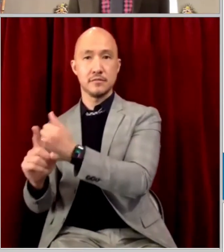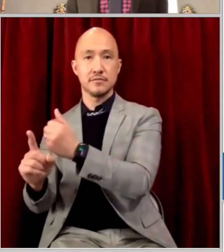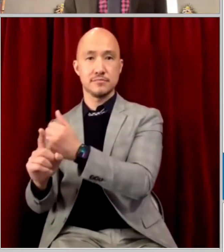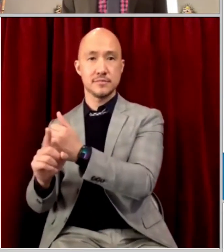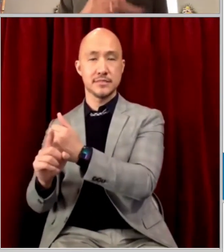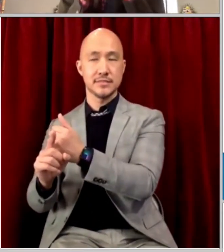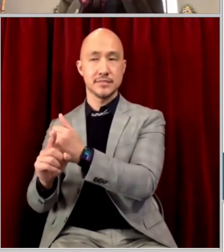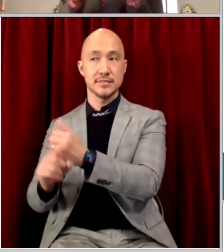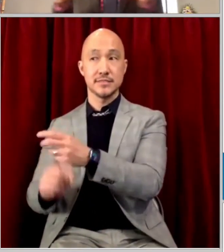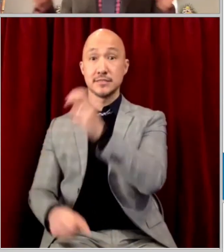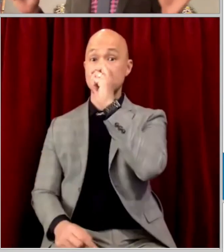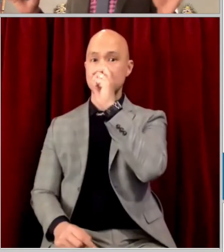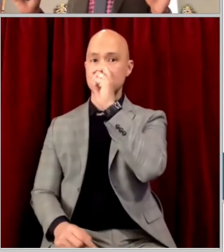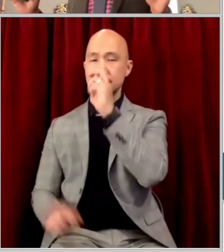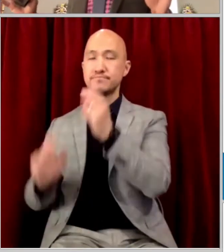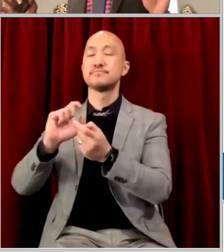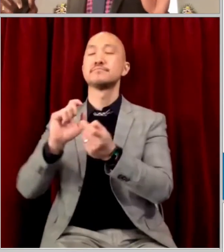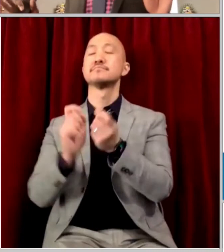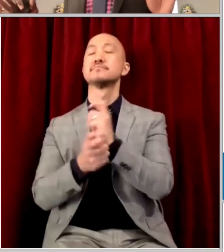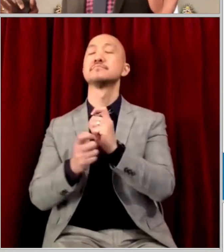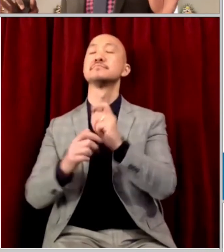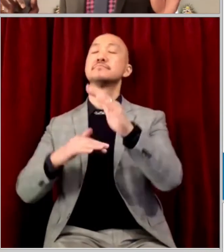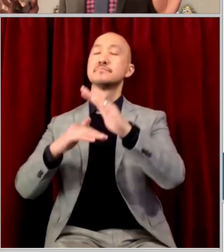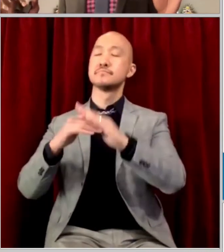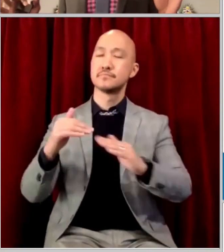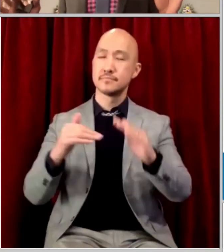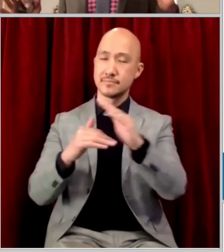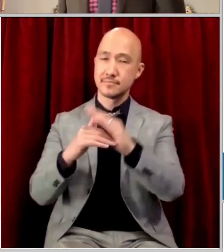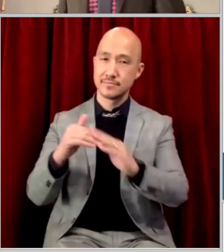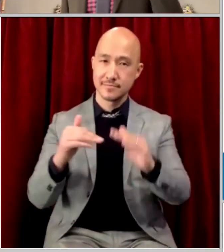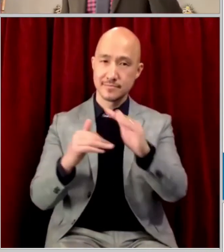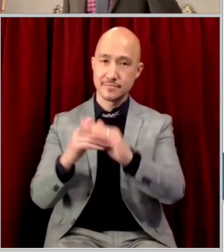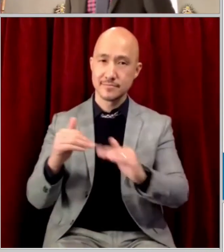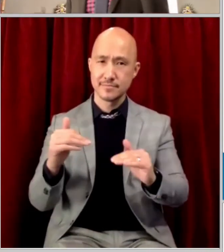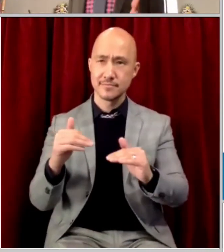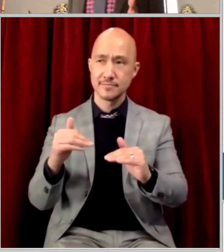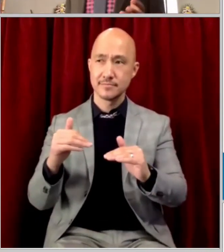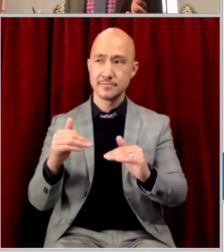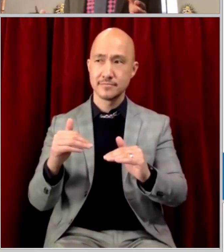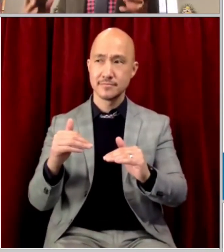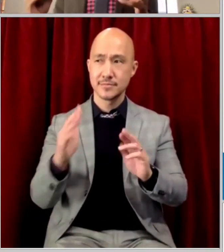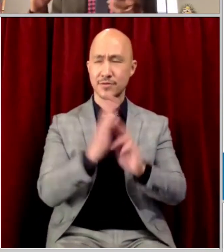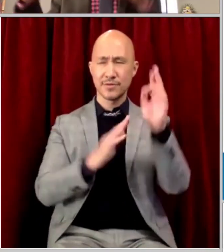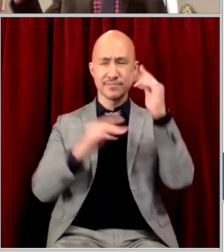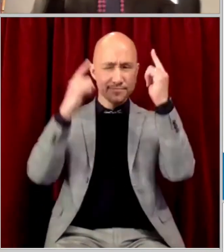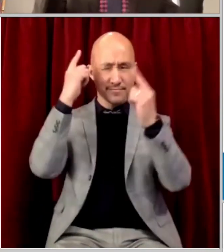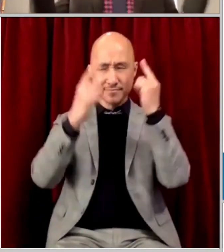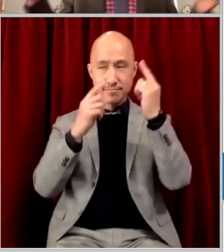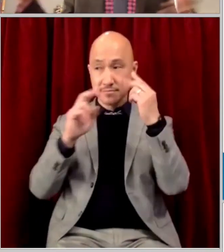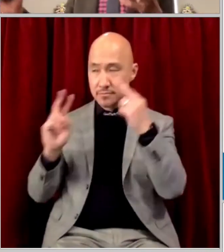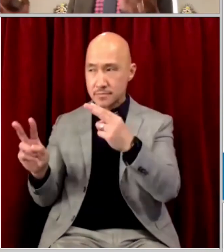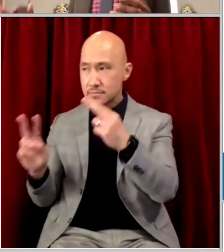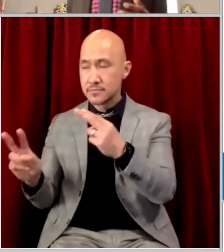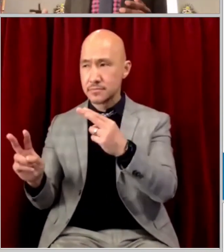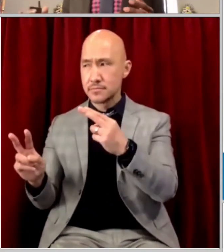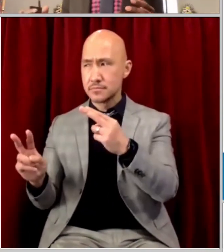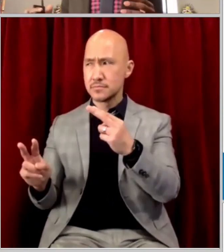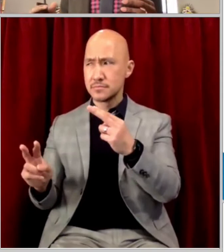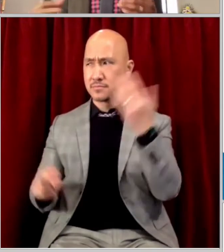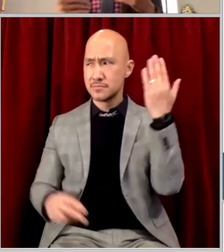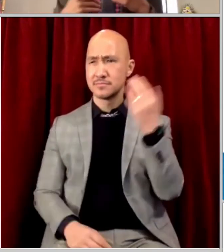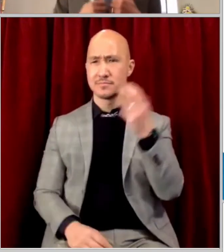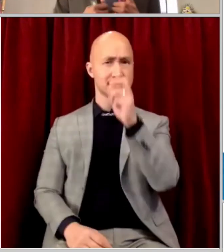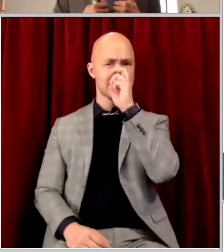I tell you, she treated me like a prince that day forward. And I'm like, what happened? Because she's just eating everybody up around